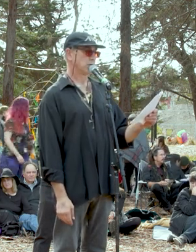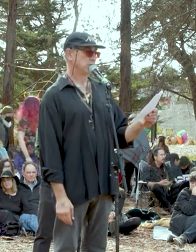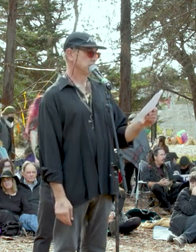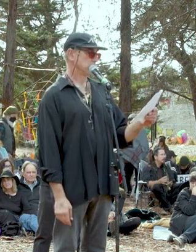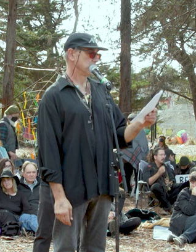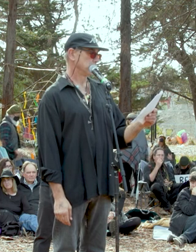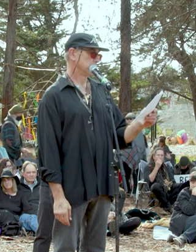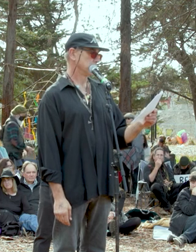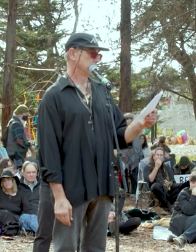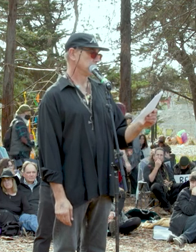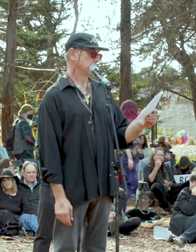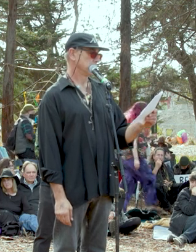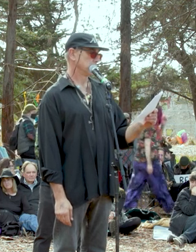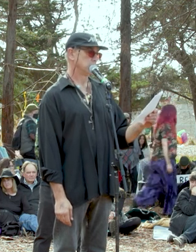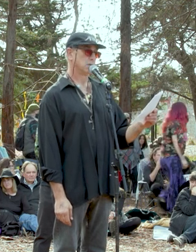Mark Kinsley,